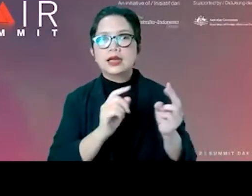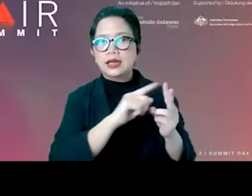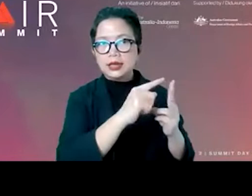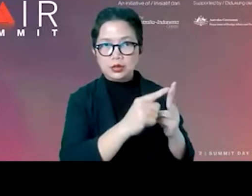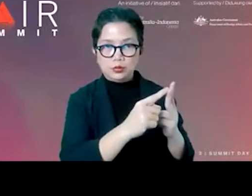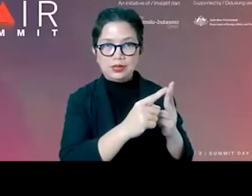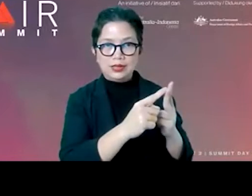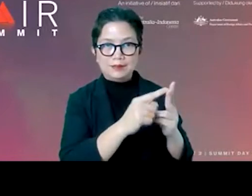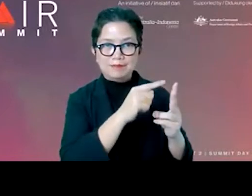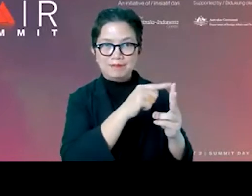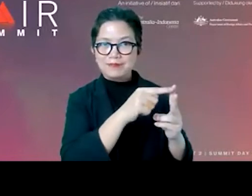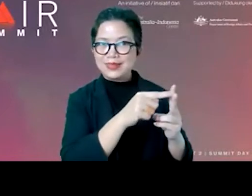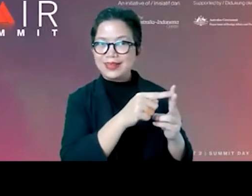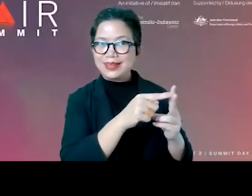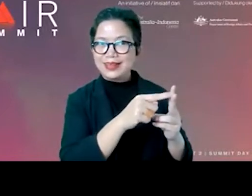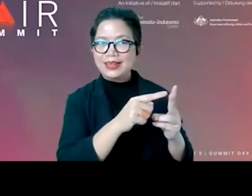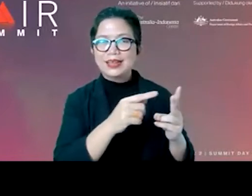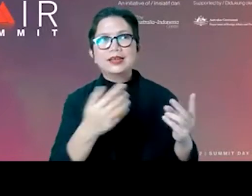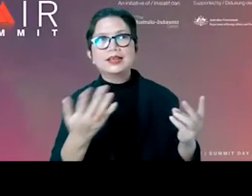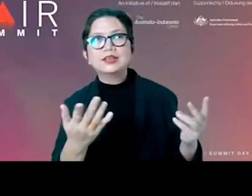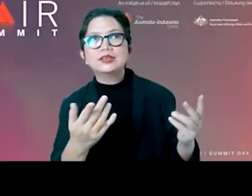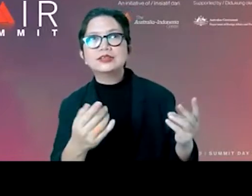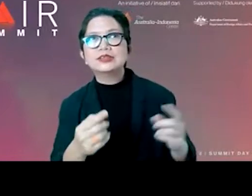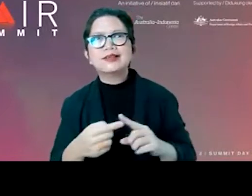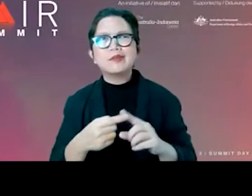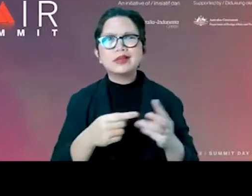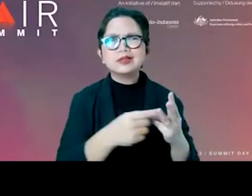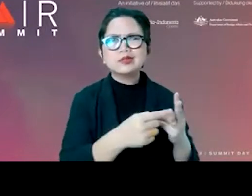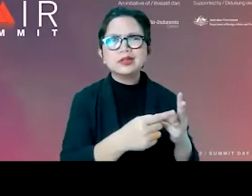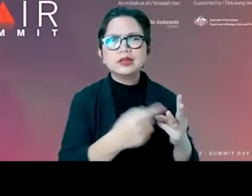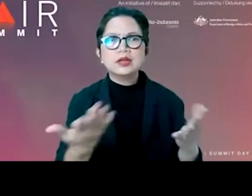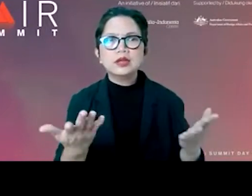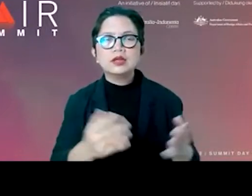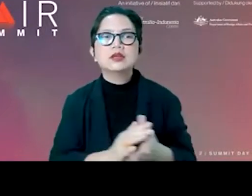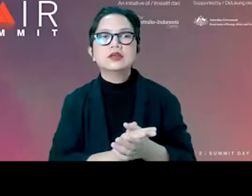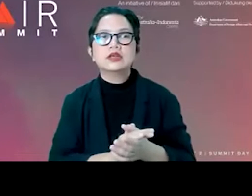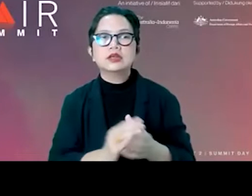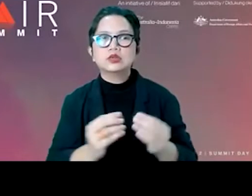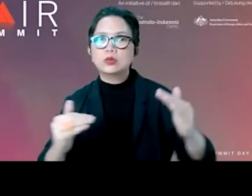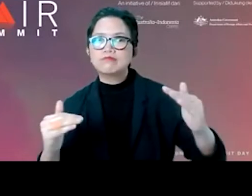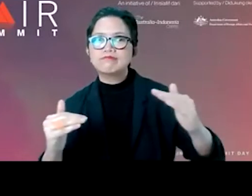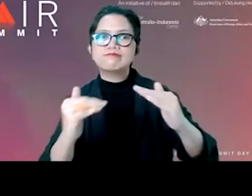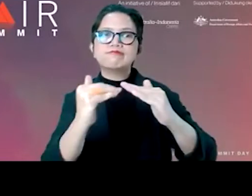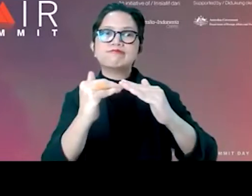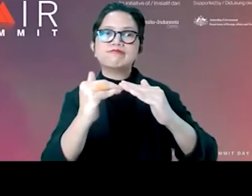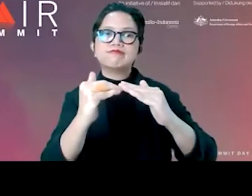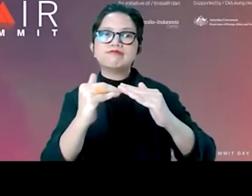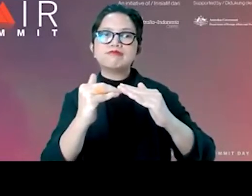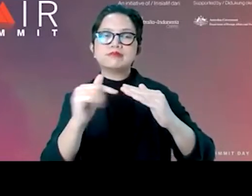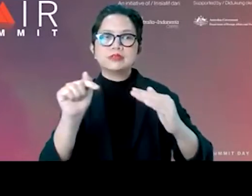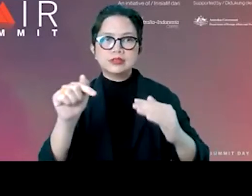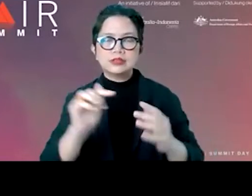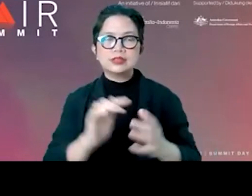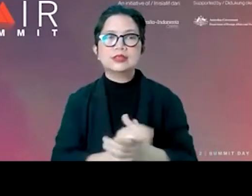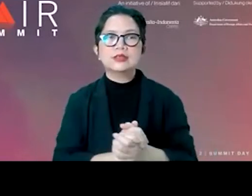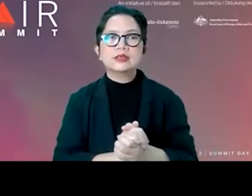in between, which is tweaking the settings, so to speak. I'll just let people know, Pierre, that the assumptions for this